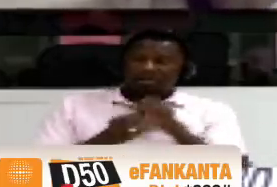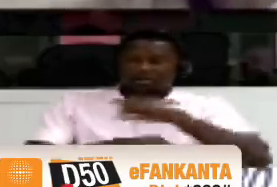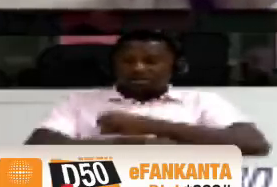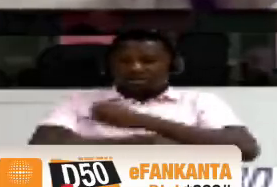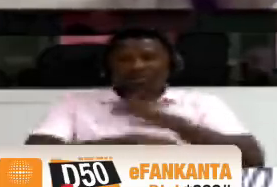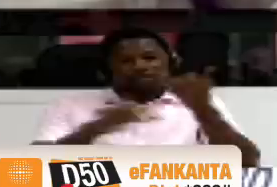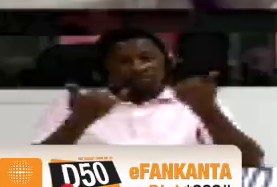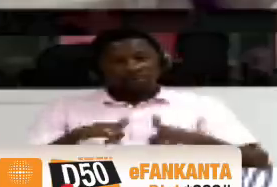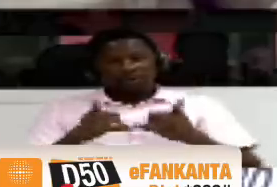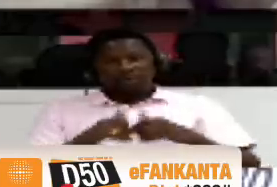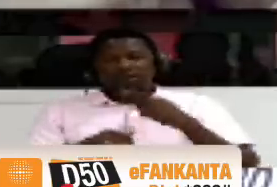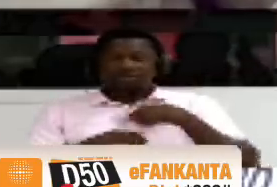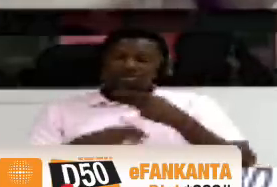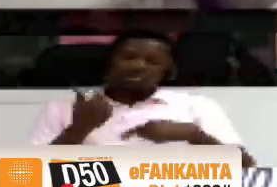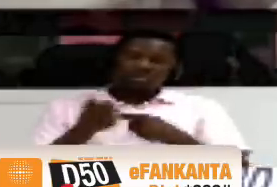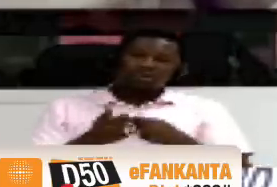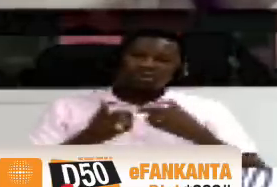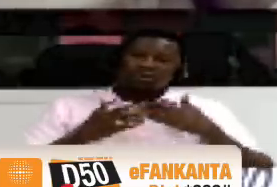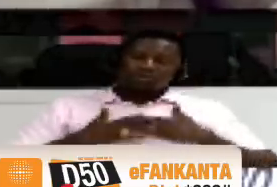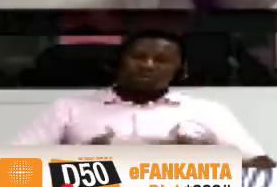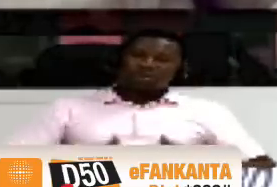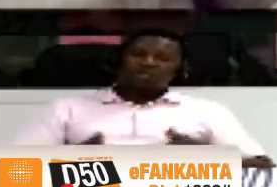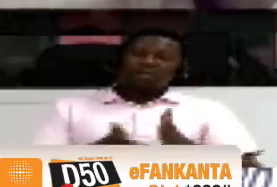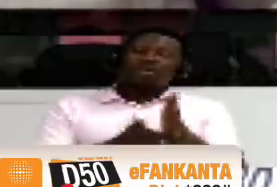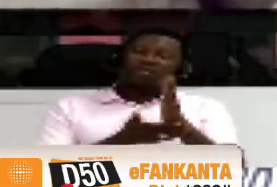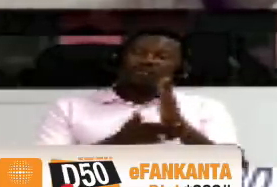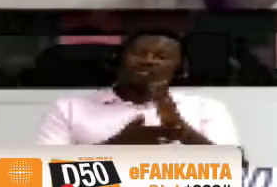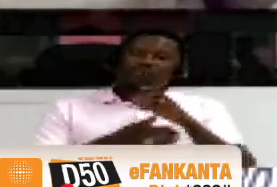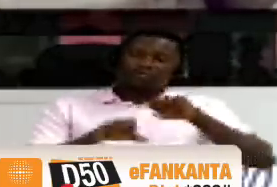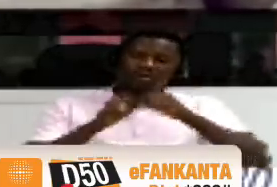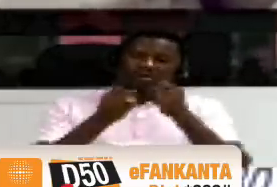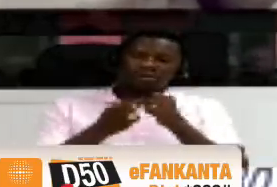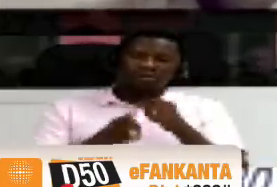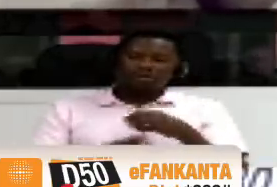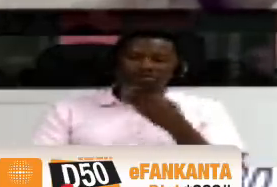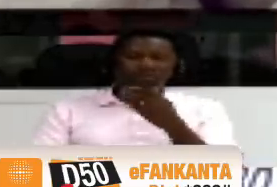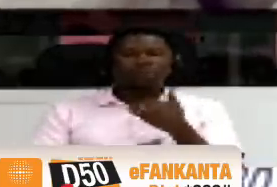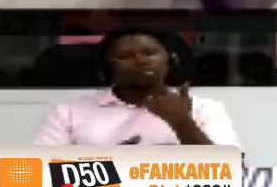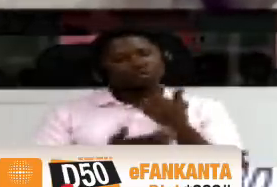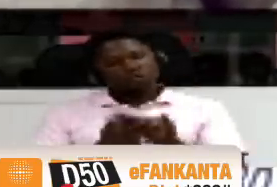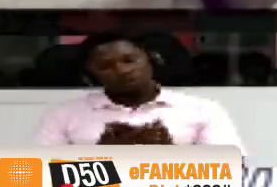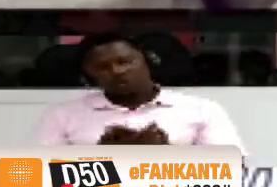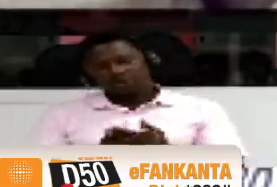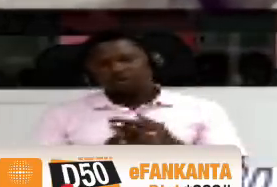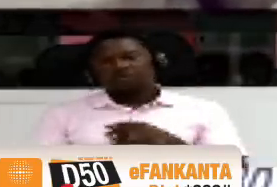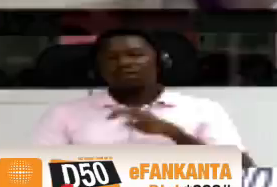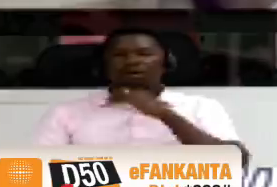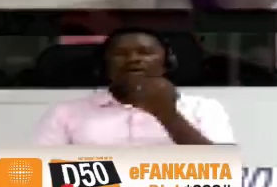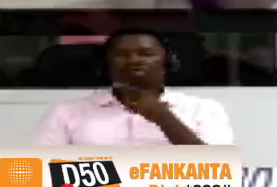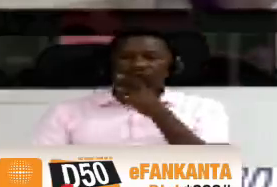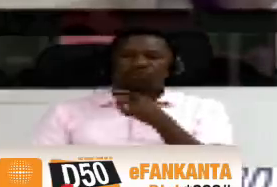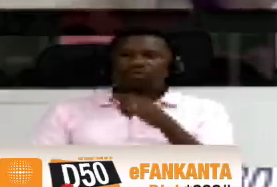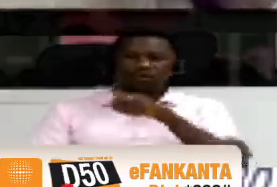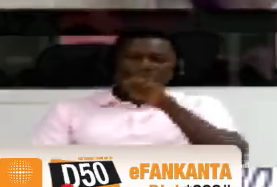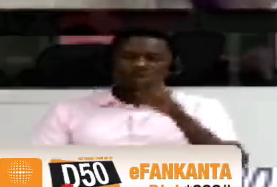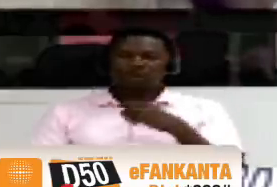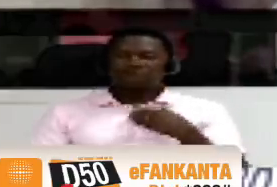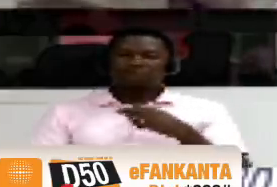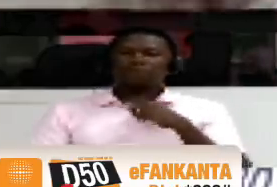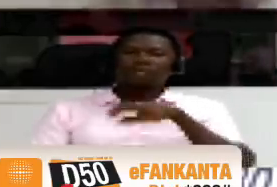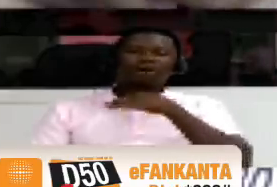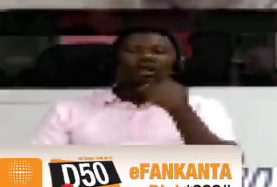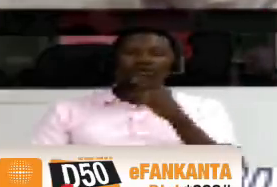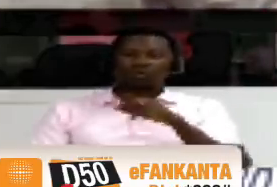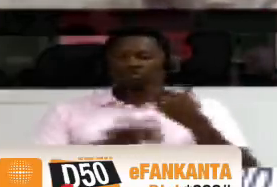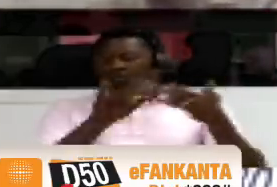some of these human rights violations and abuses. So pardon me if I ask a question that has been asked already. But